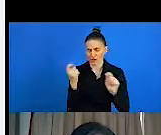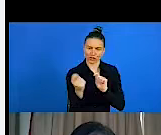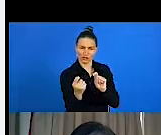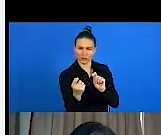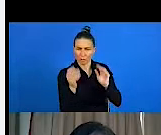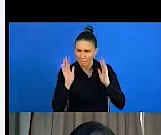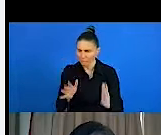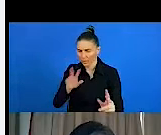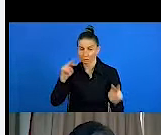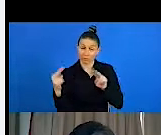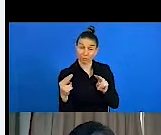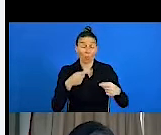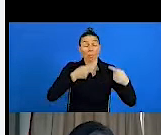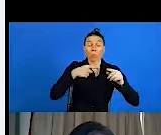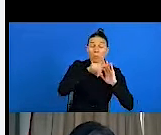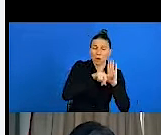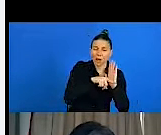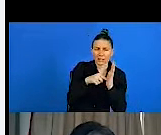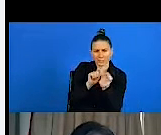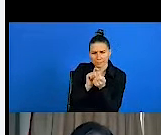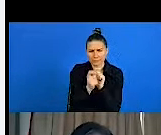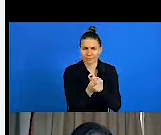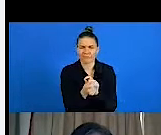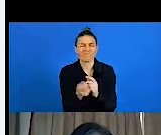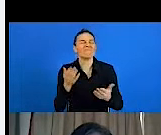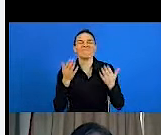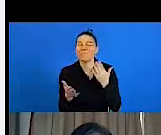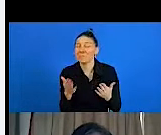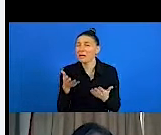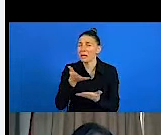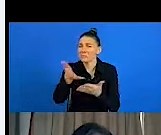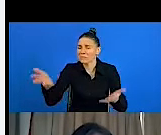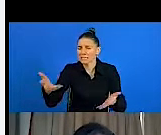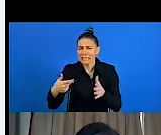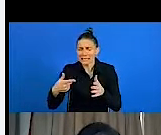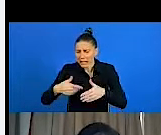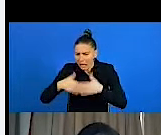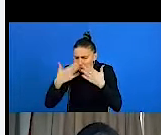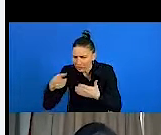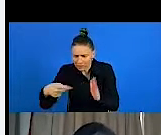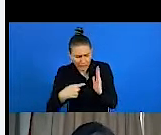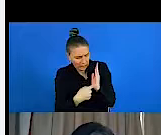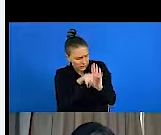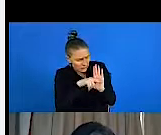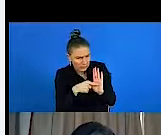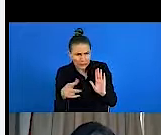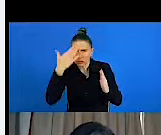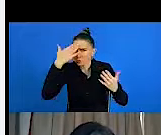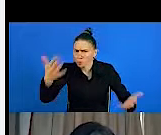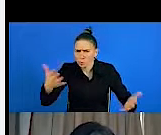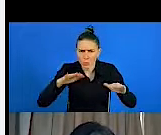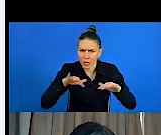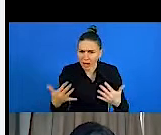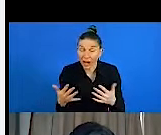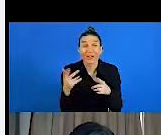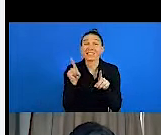be a lack of technical know-how of good practice examples. And so the framework recognizes that the World Bank has a role